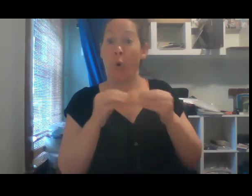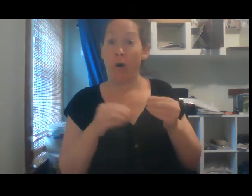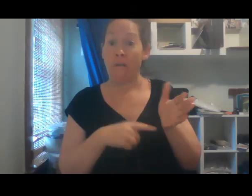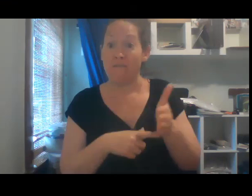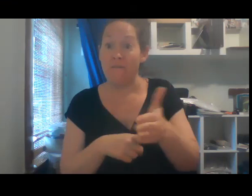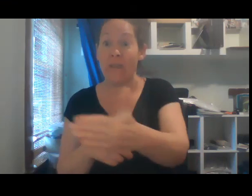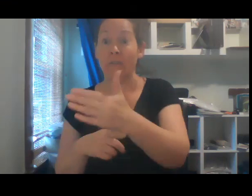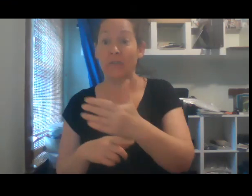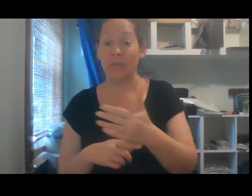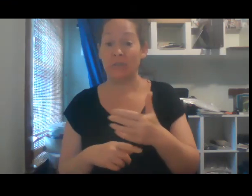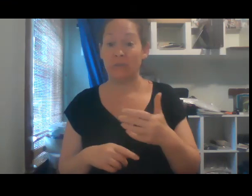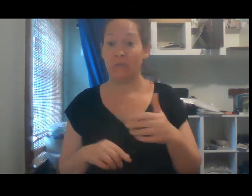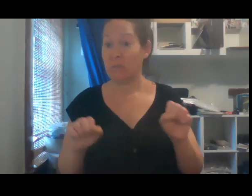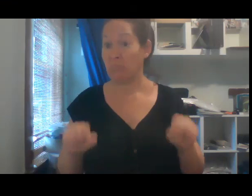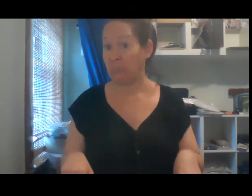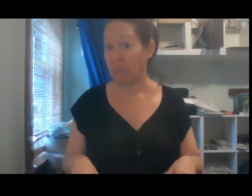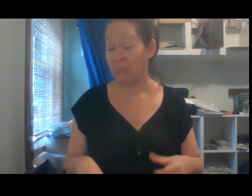to your salmon farm,